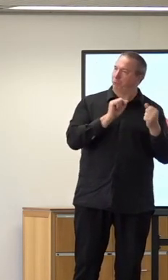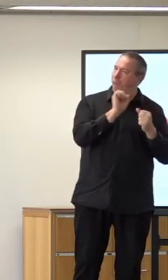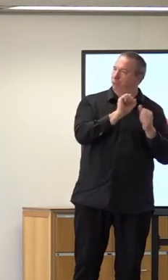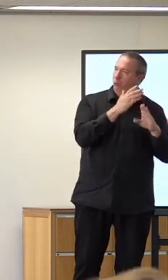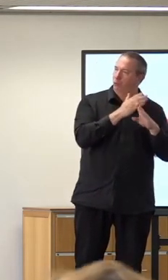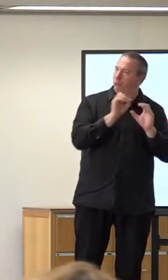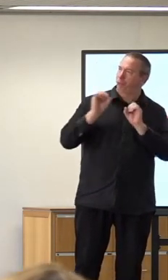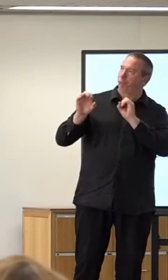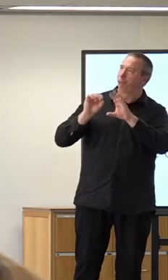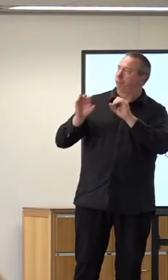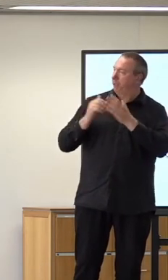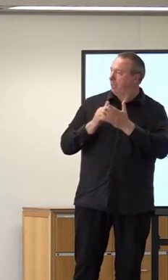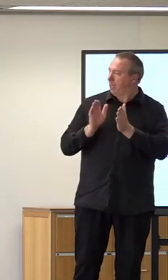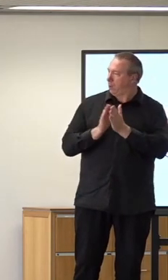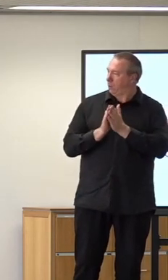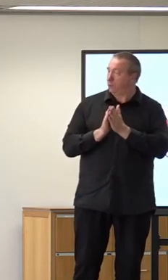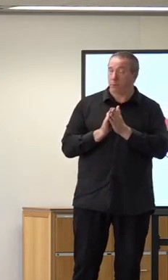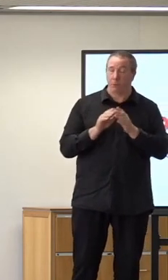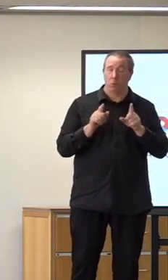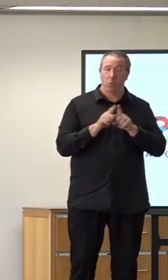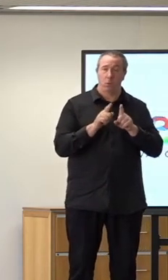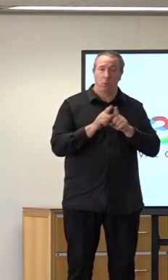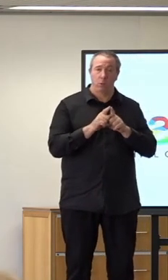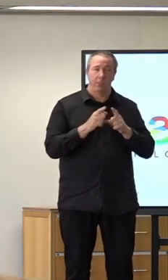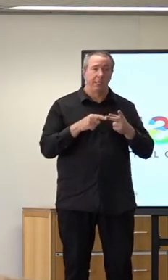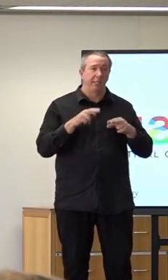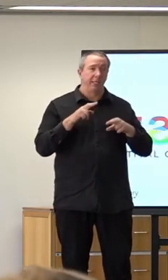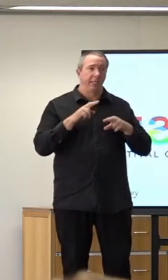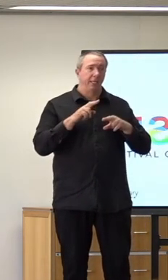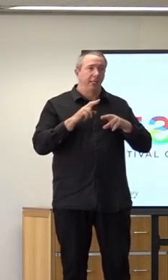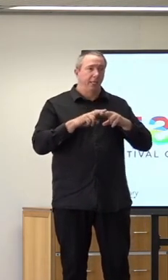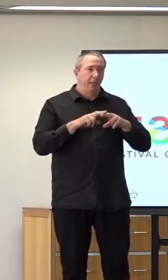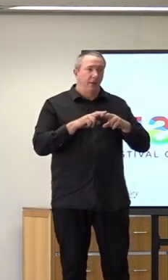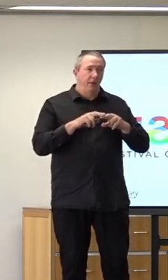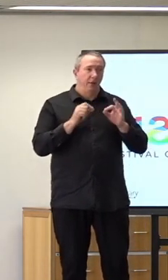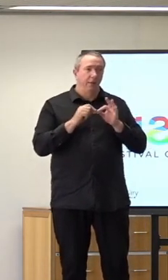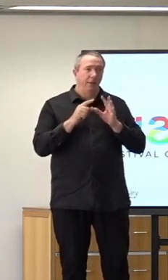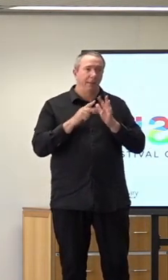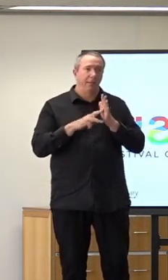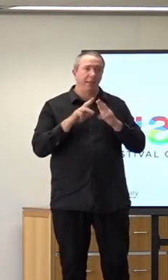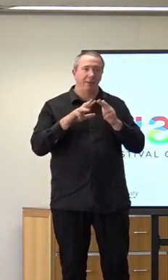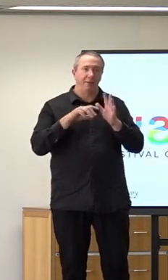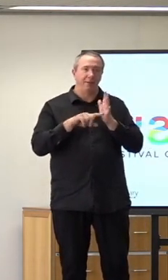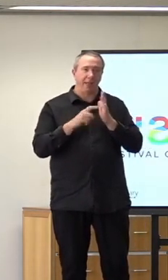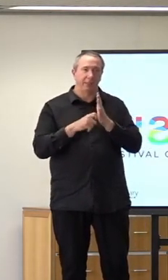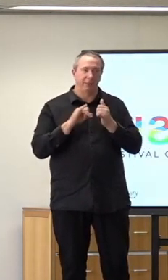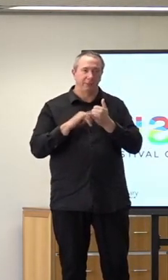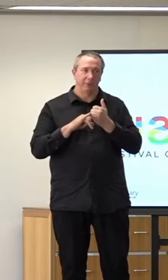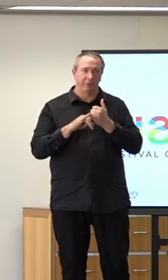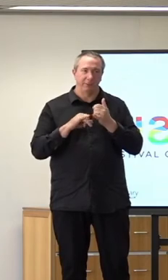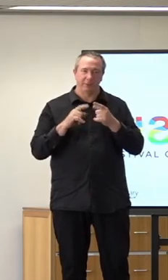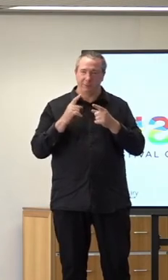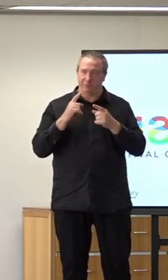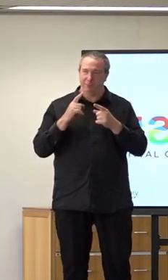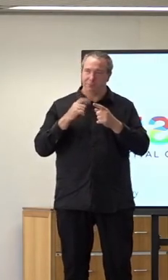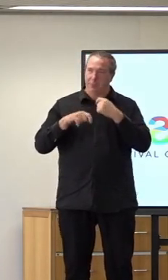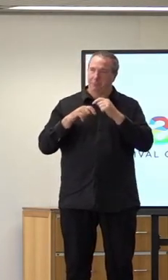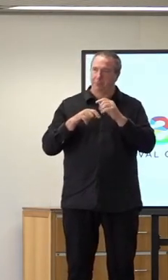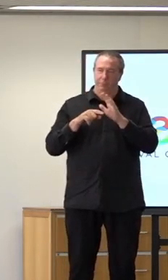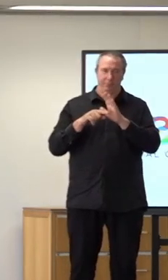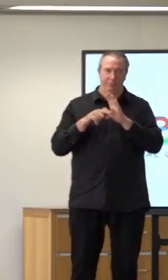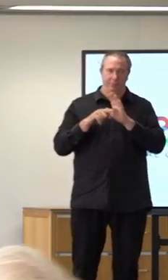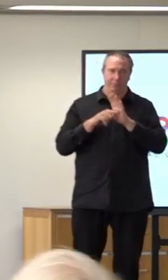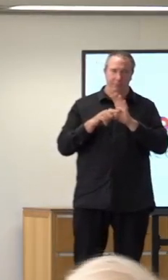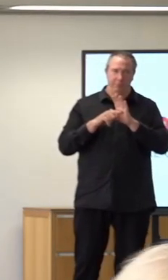it goes sort of shines the benefactors in a bad light, will that also get shown? Because I don't see too much of that either. And I think